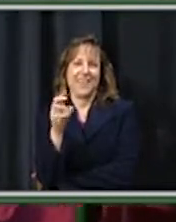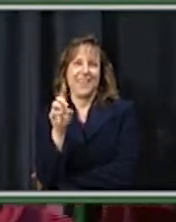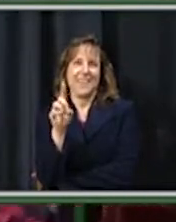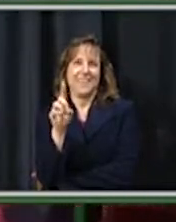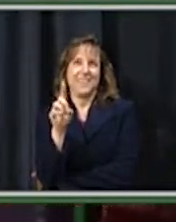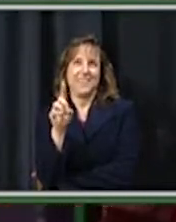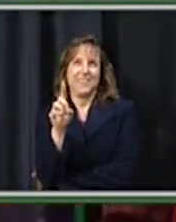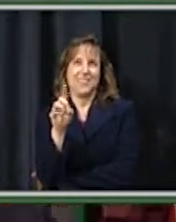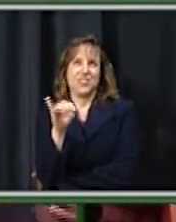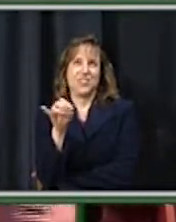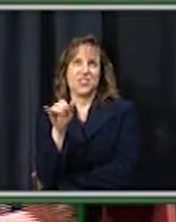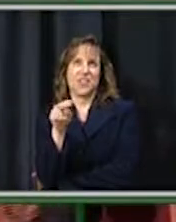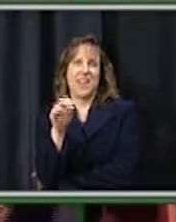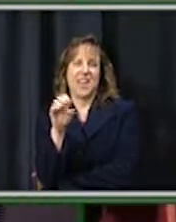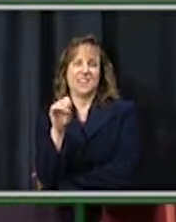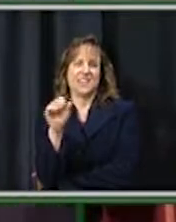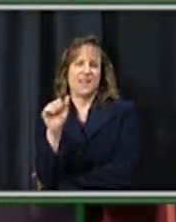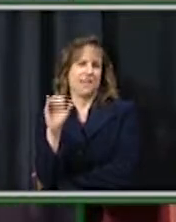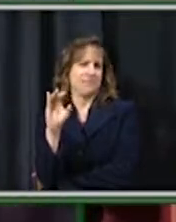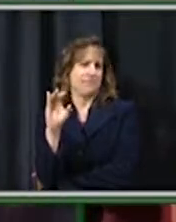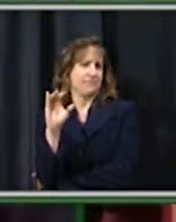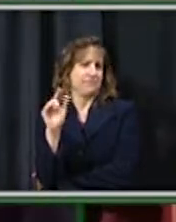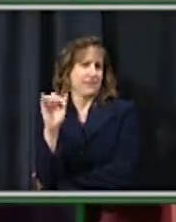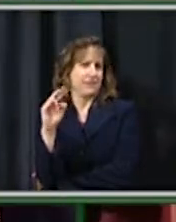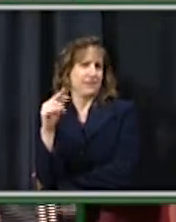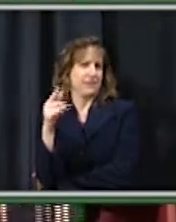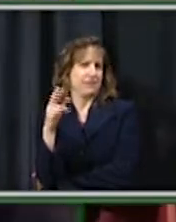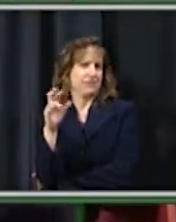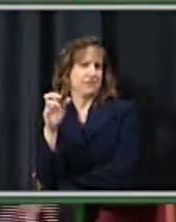Danessa Quintos.